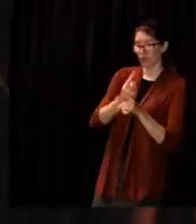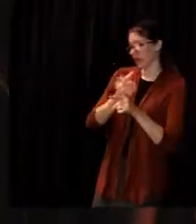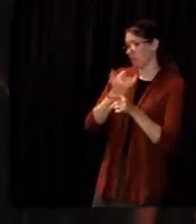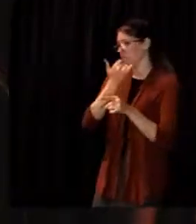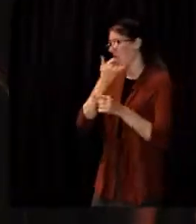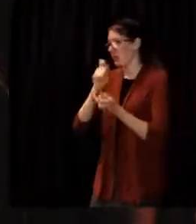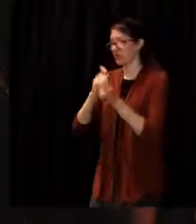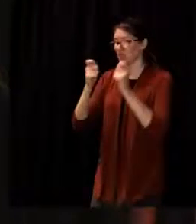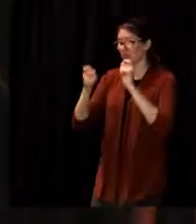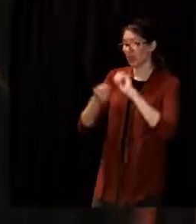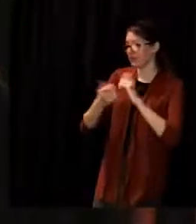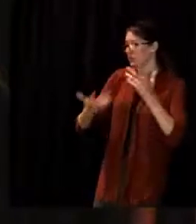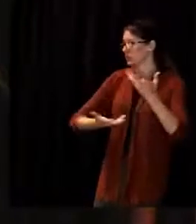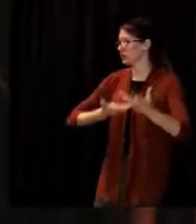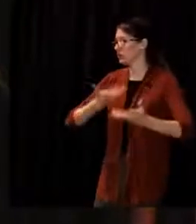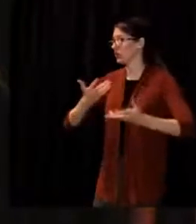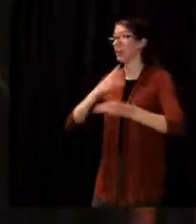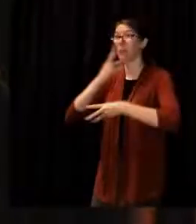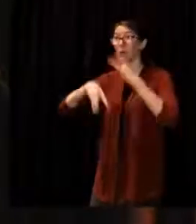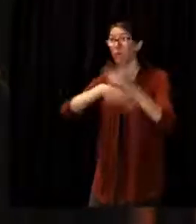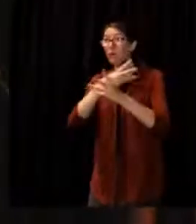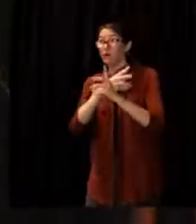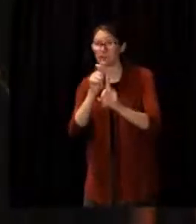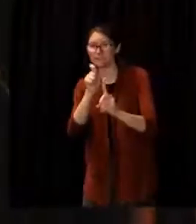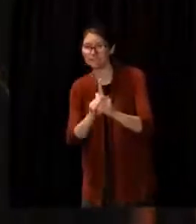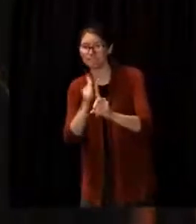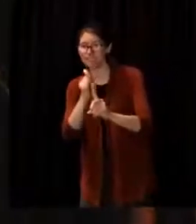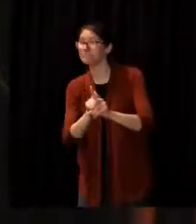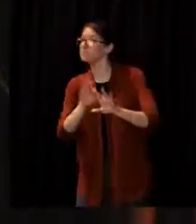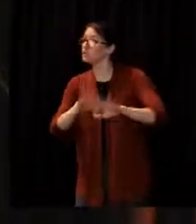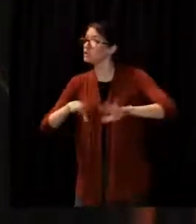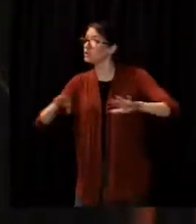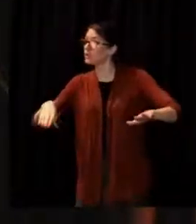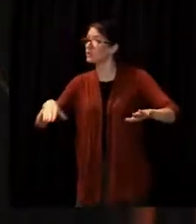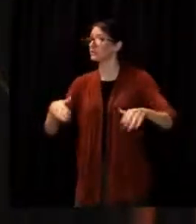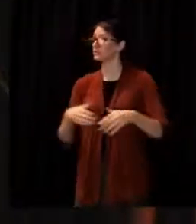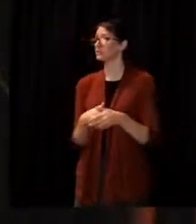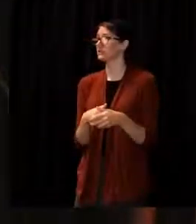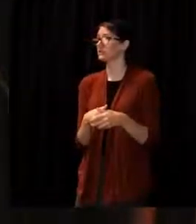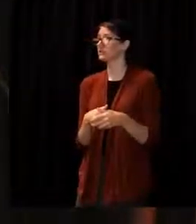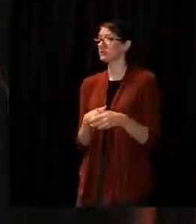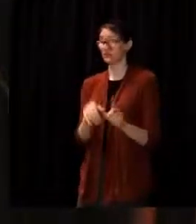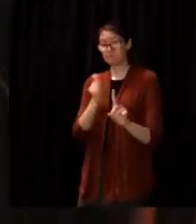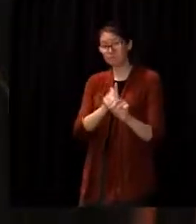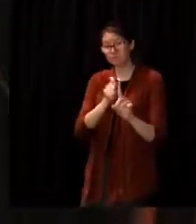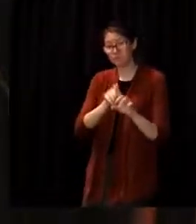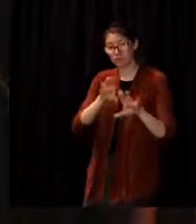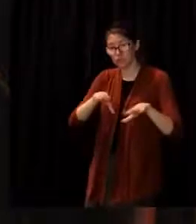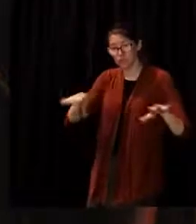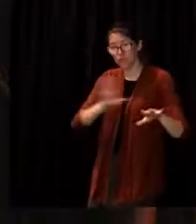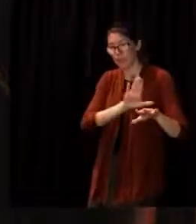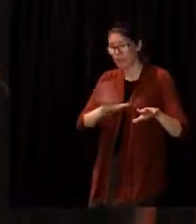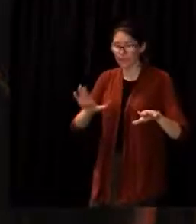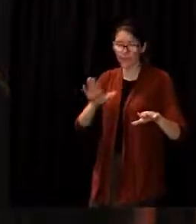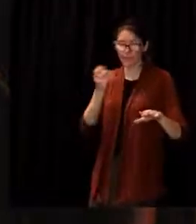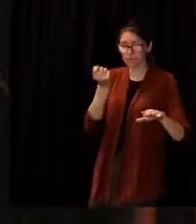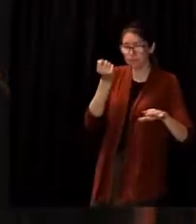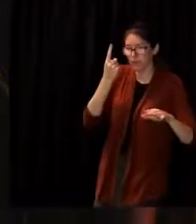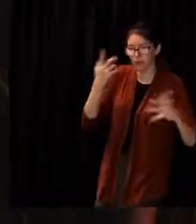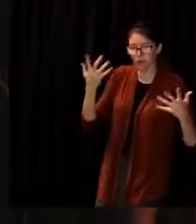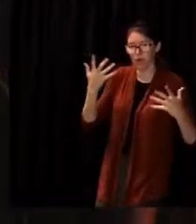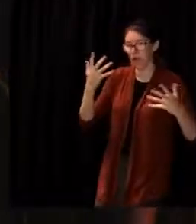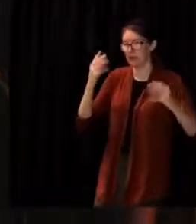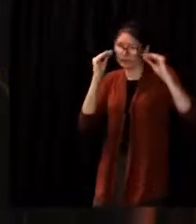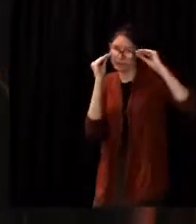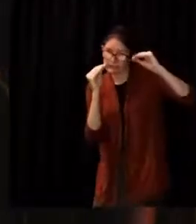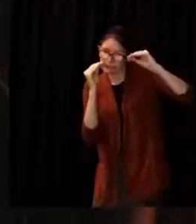very candid, the world is going after children. It is. It's going after the children with their theology and with their teaching.